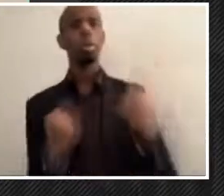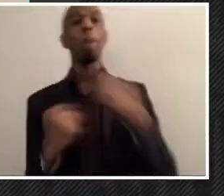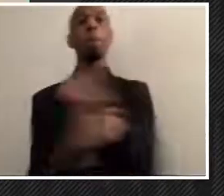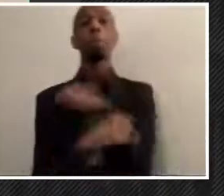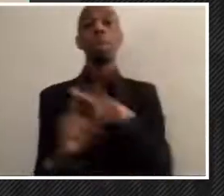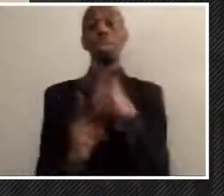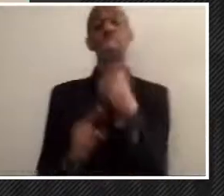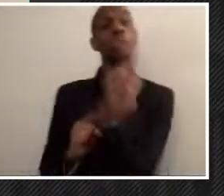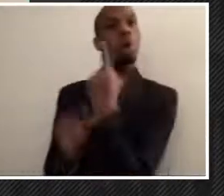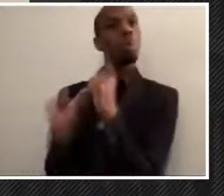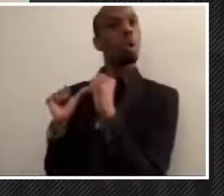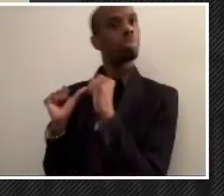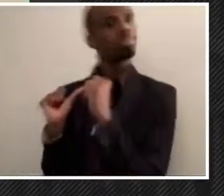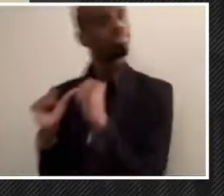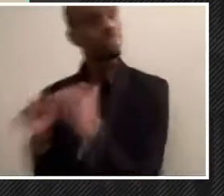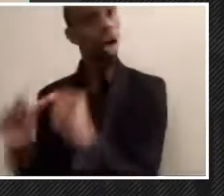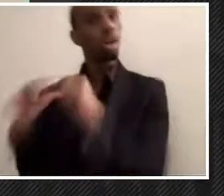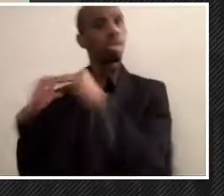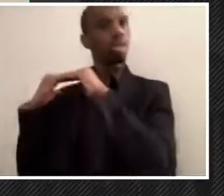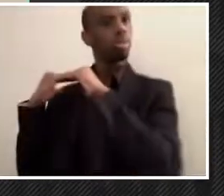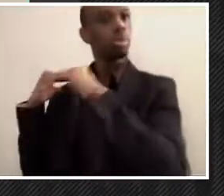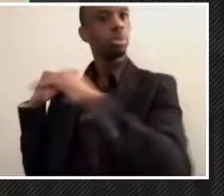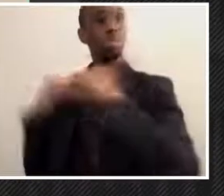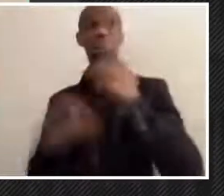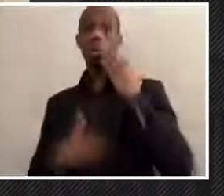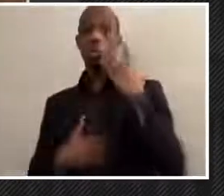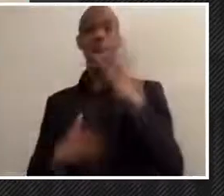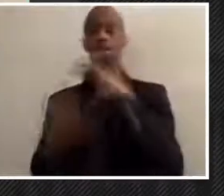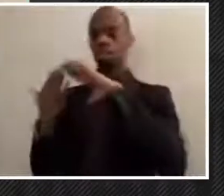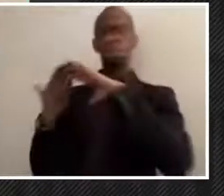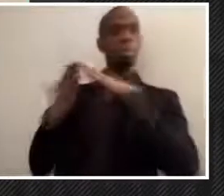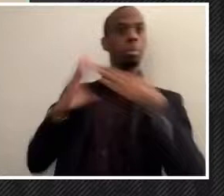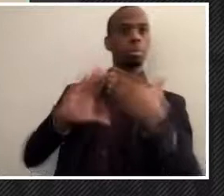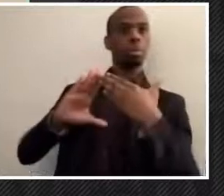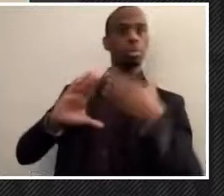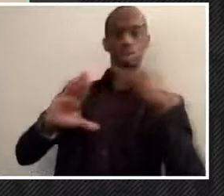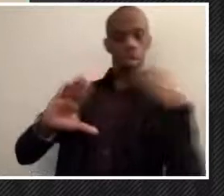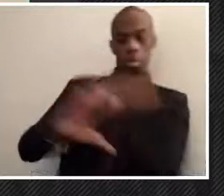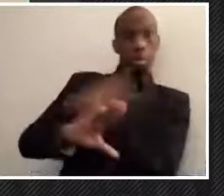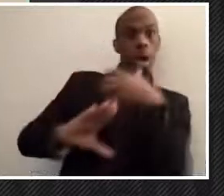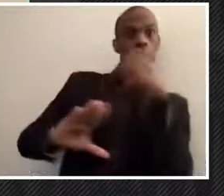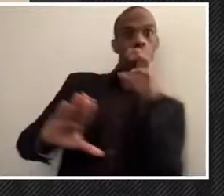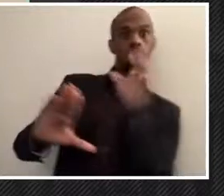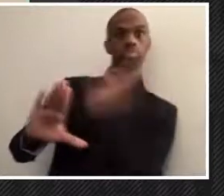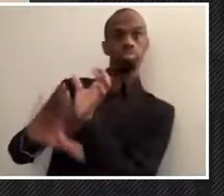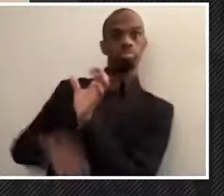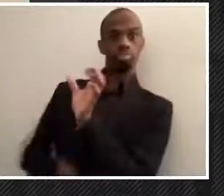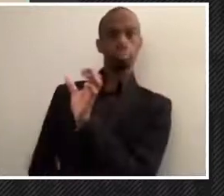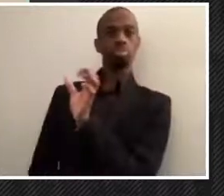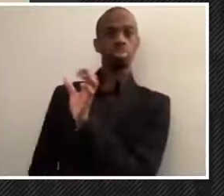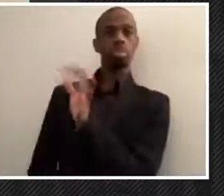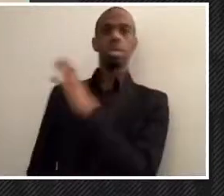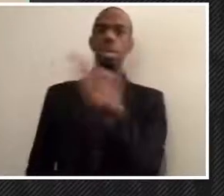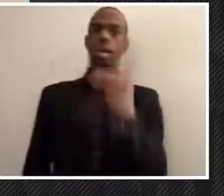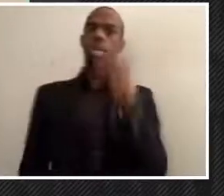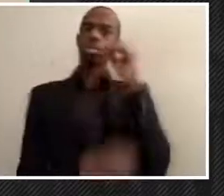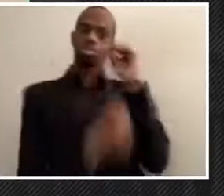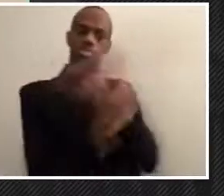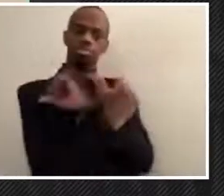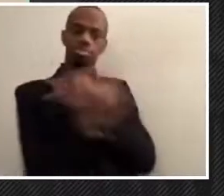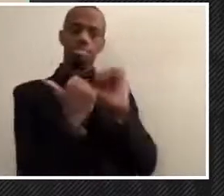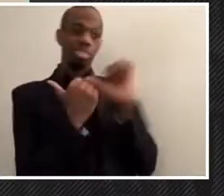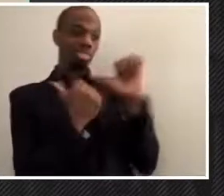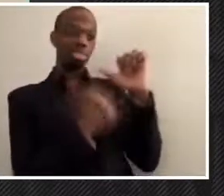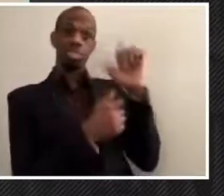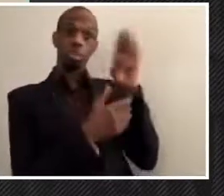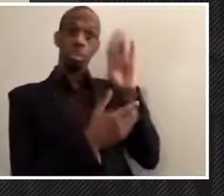but not for the communities who are directly impacted, we wouldn't have passed last year the repeal of 50A. So I want to make sure that the people who are